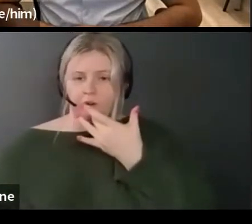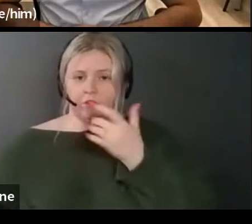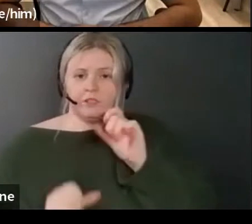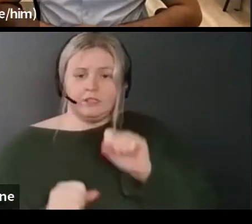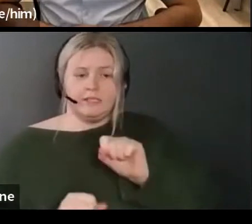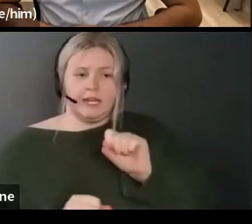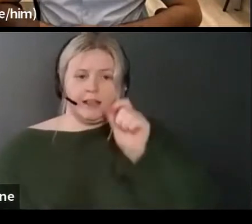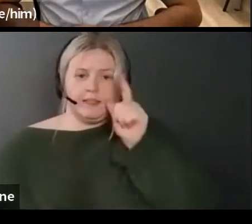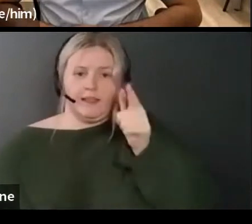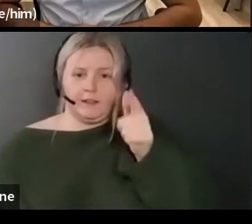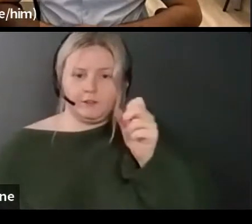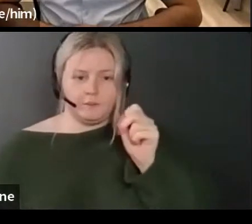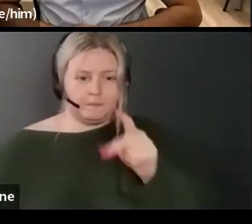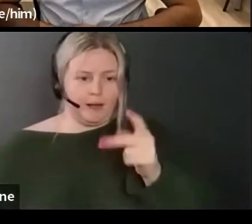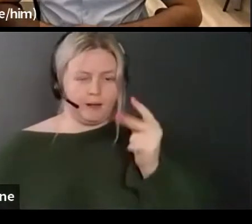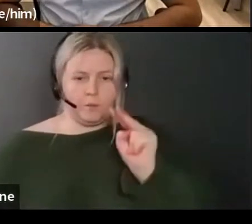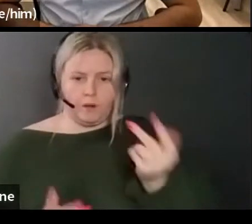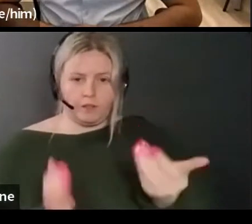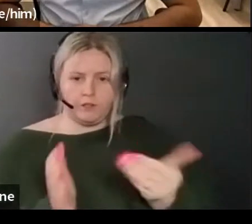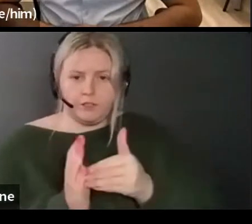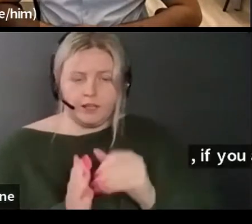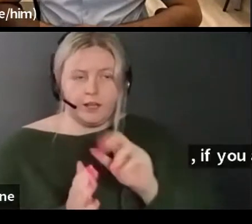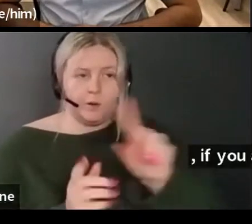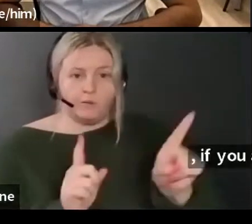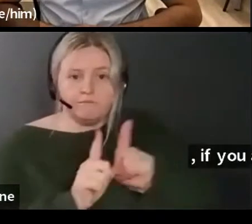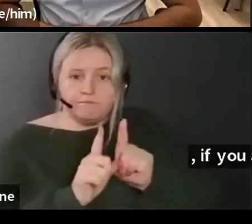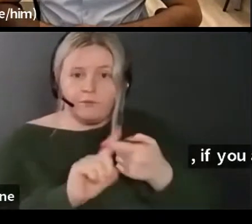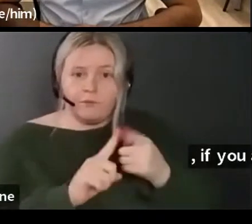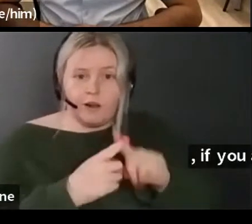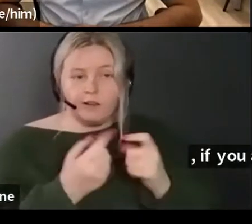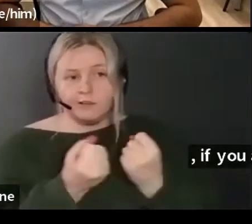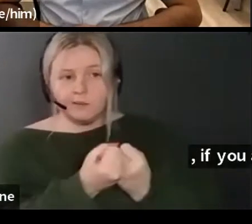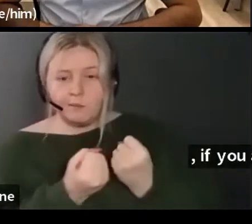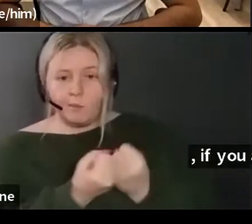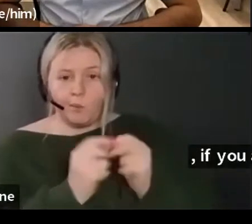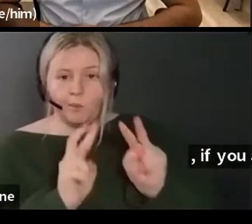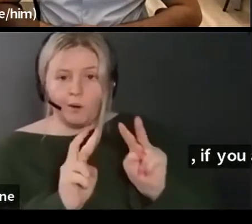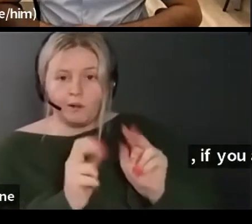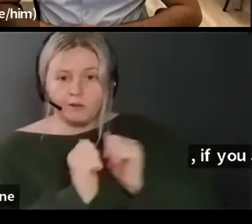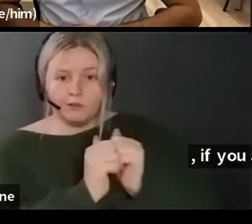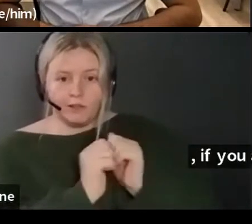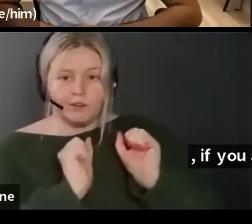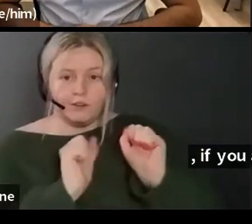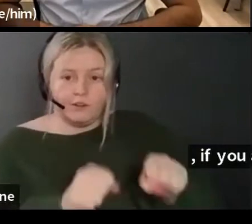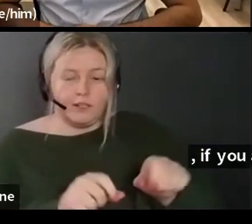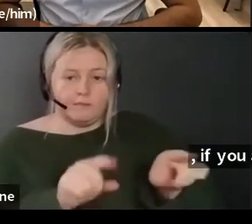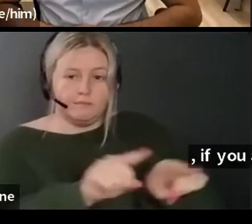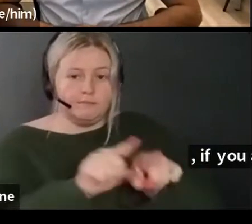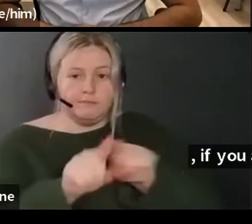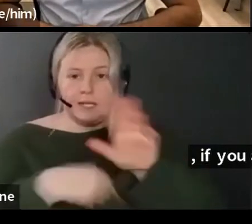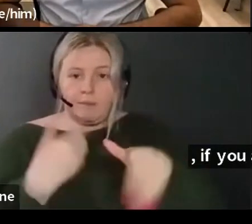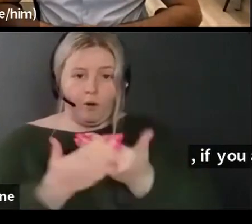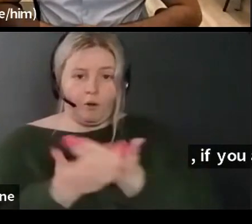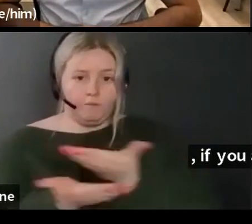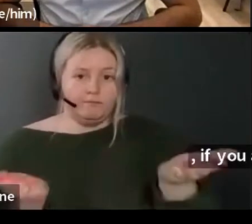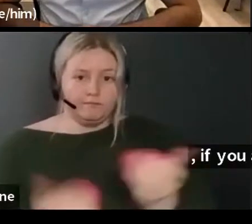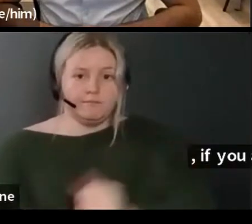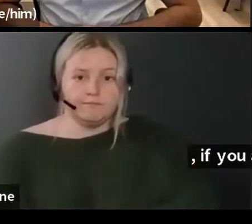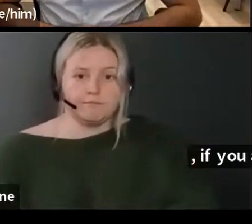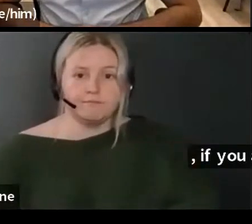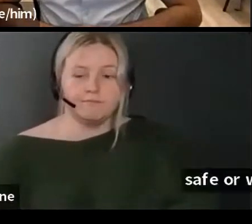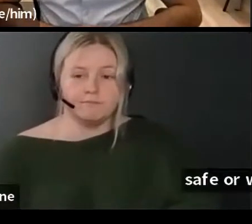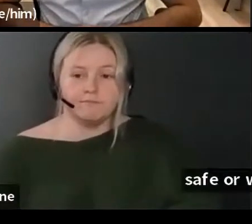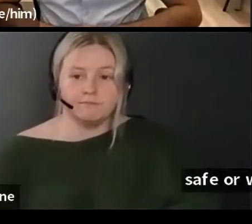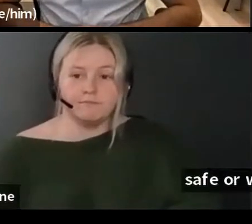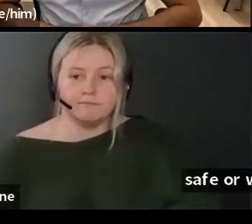or when you have someone with you that you can trust. And the same goes for all of us here today.